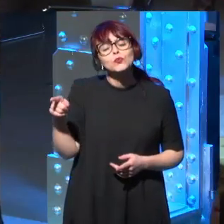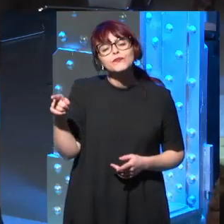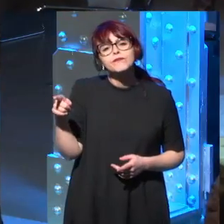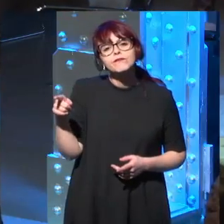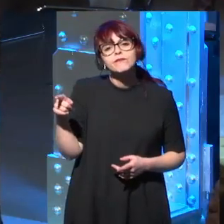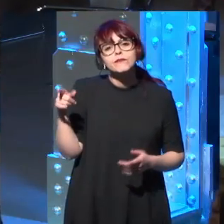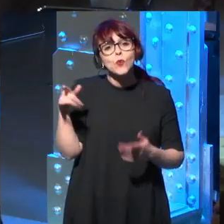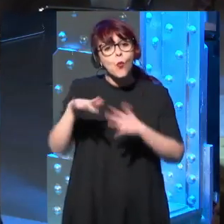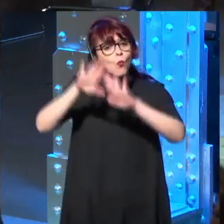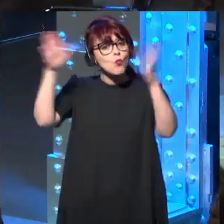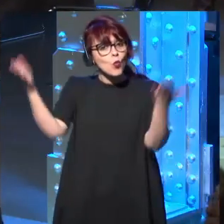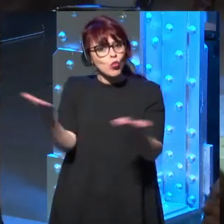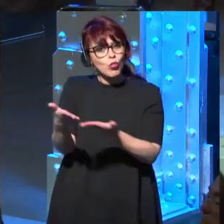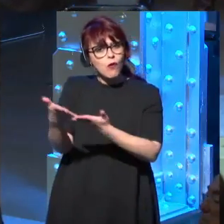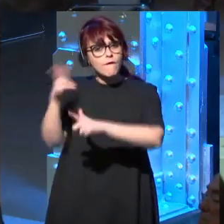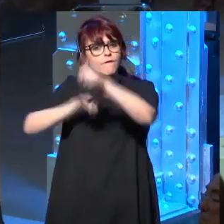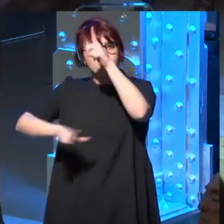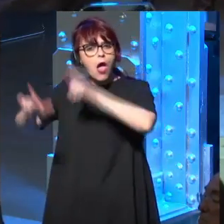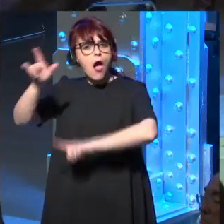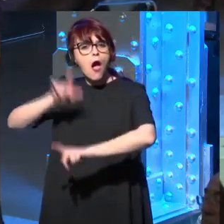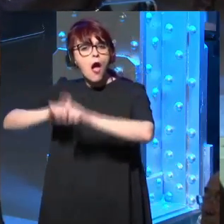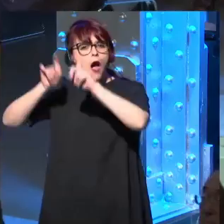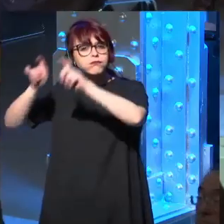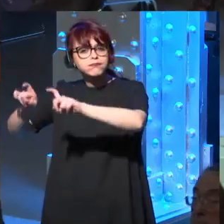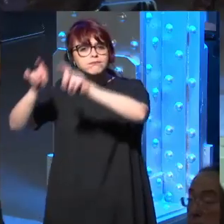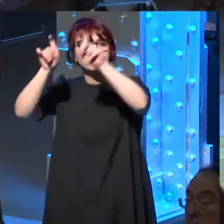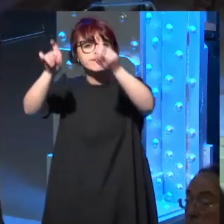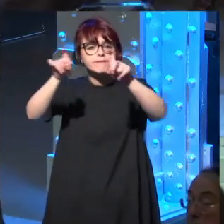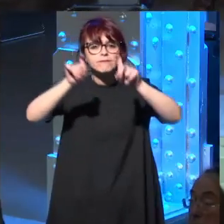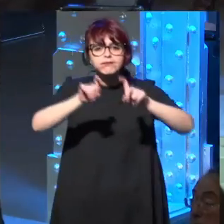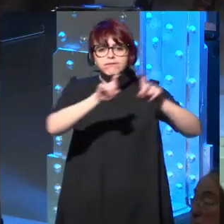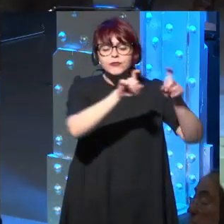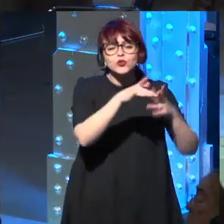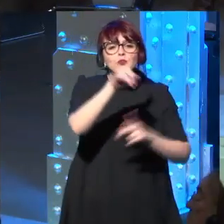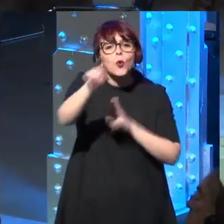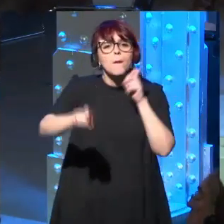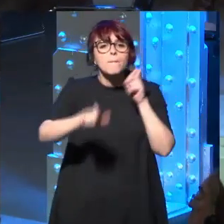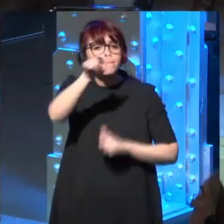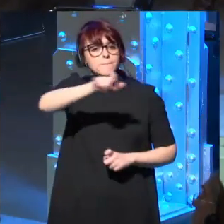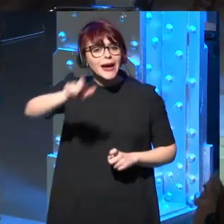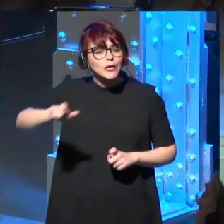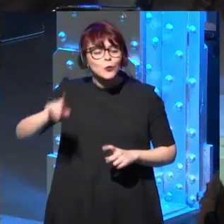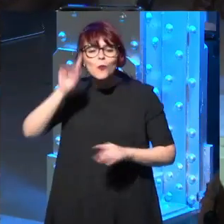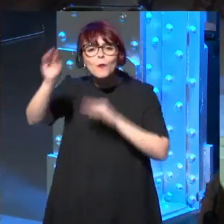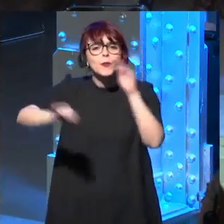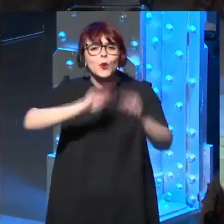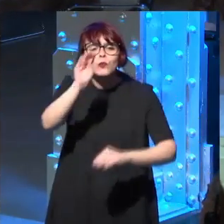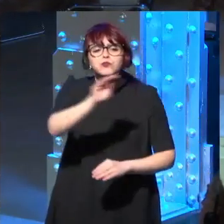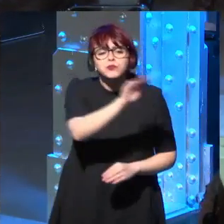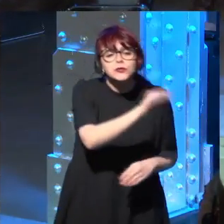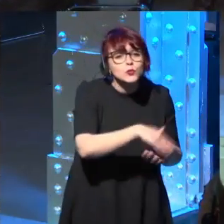Do you travel all over the world? you ask and you interview many